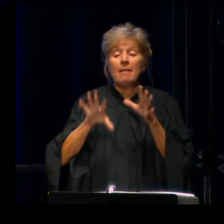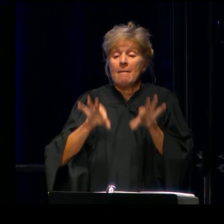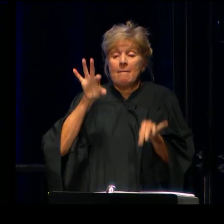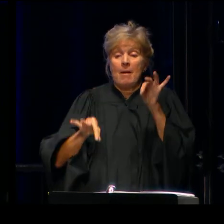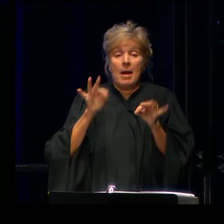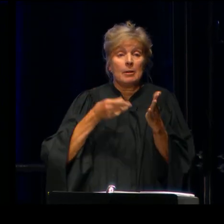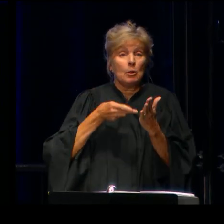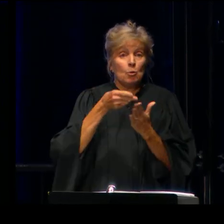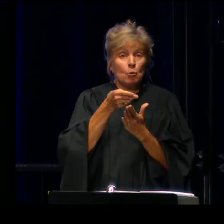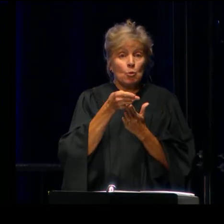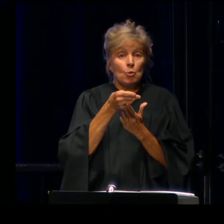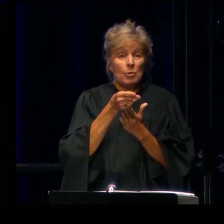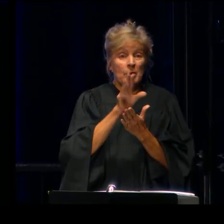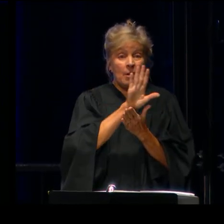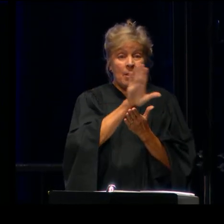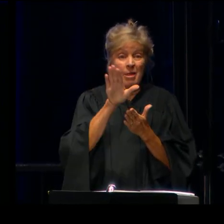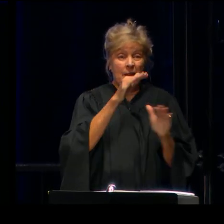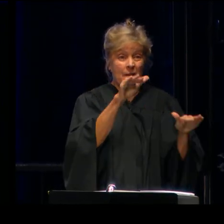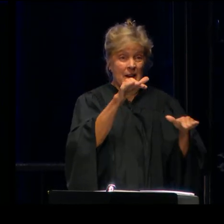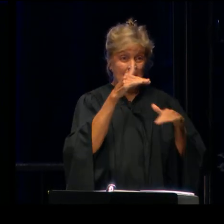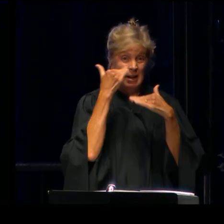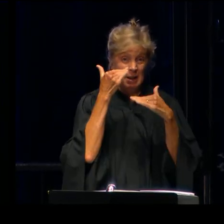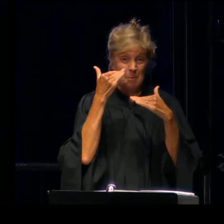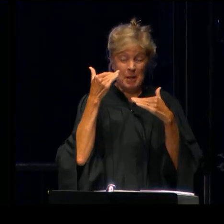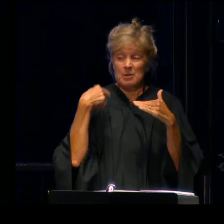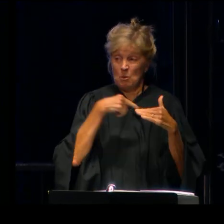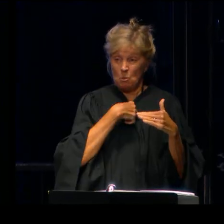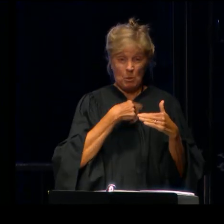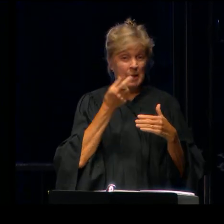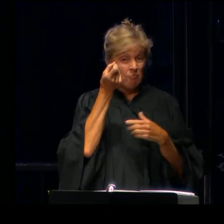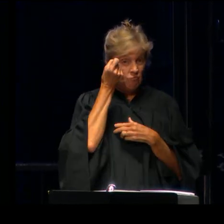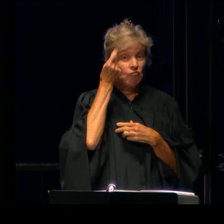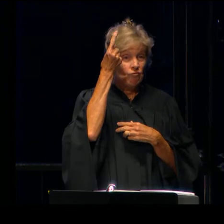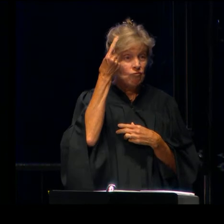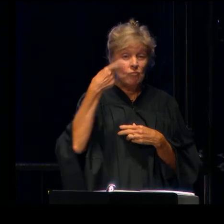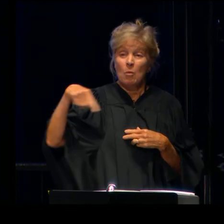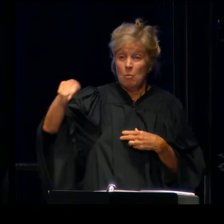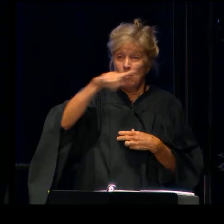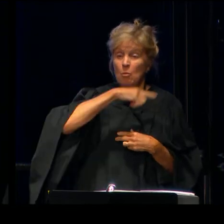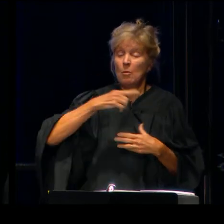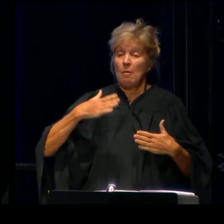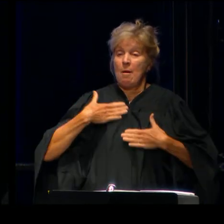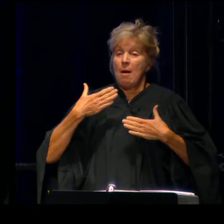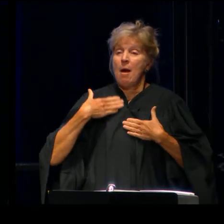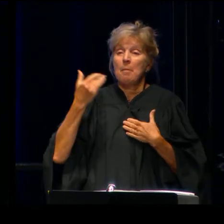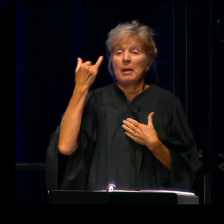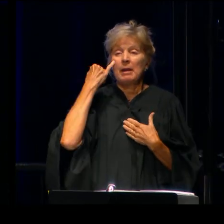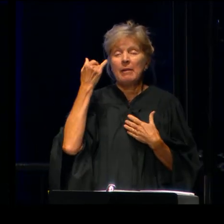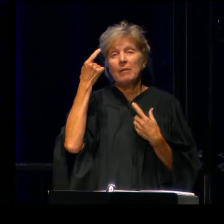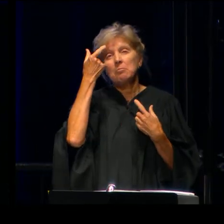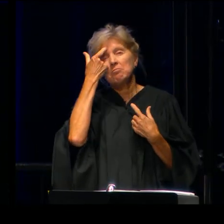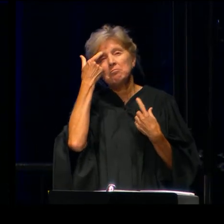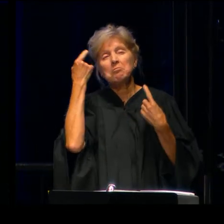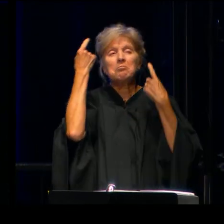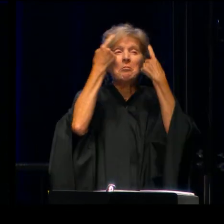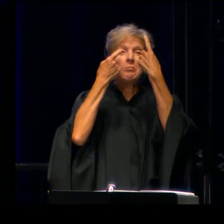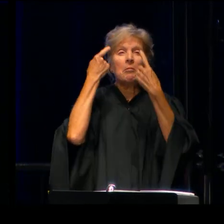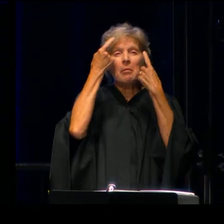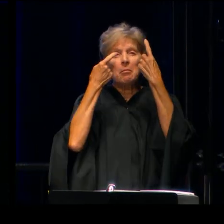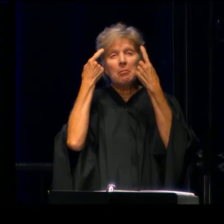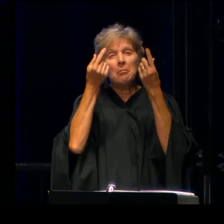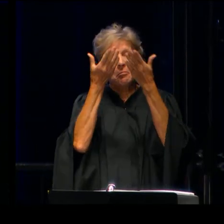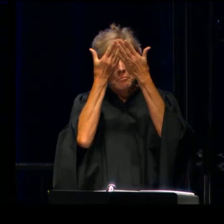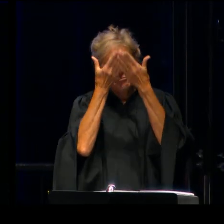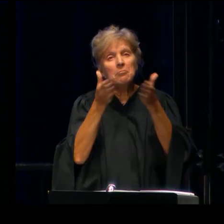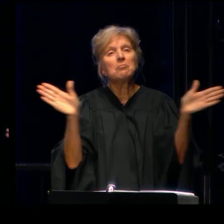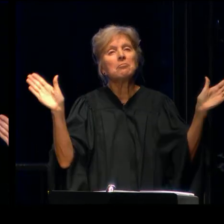of truth whose margin we may see, we delight in free minds and in